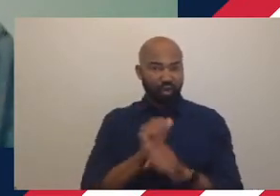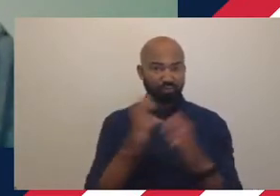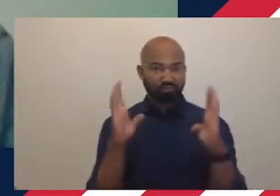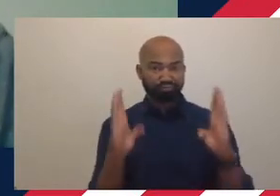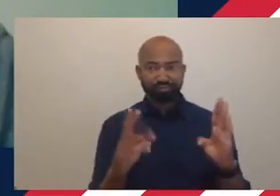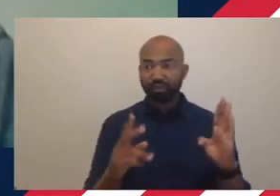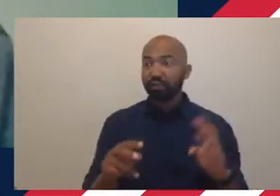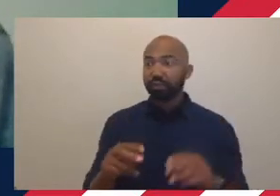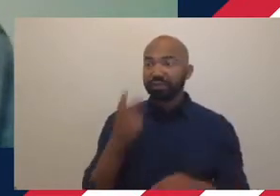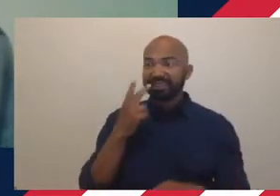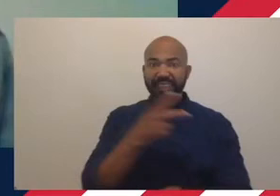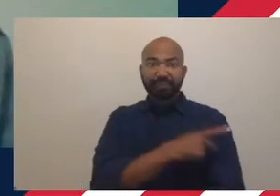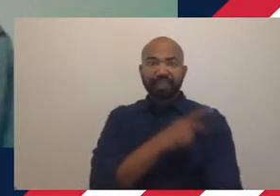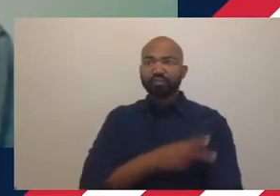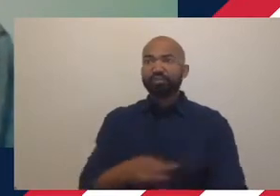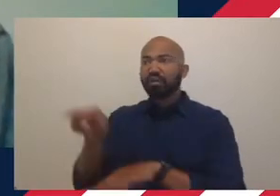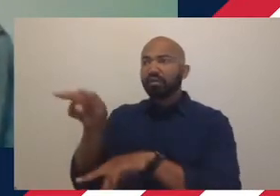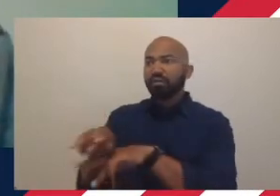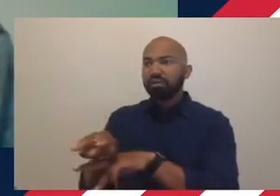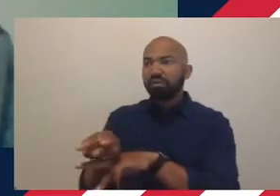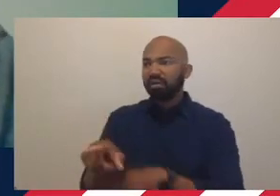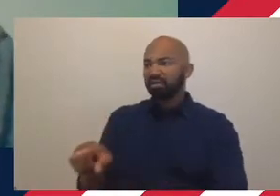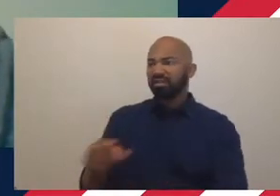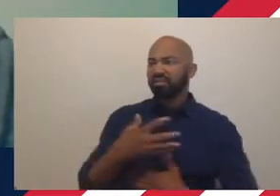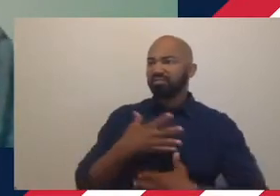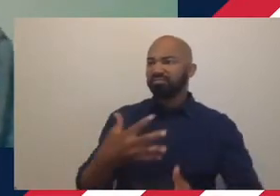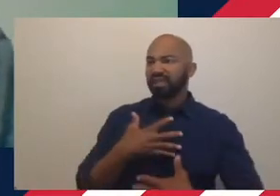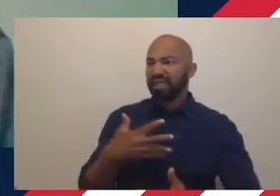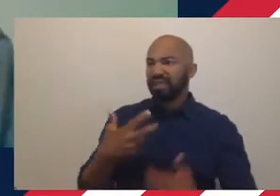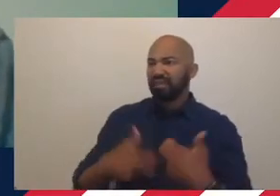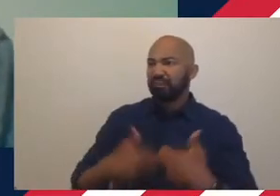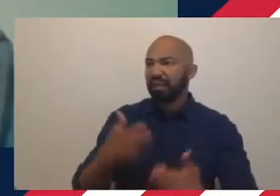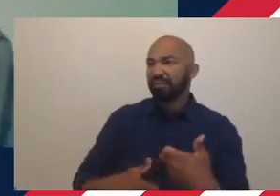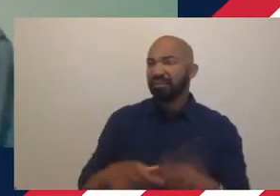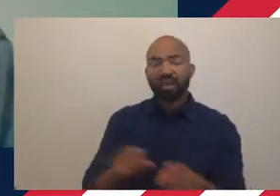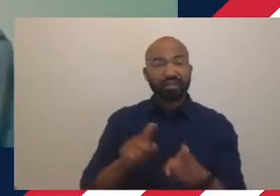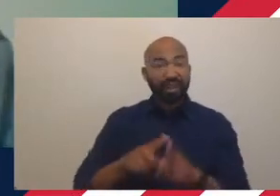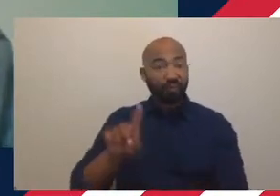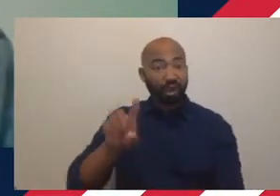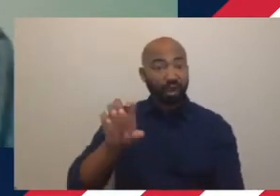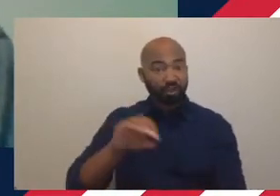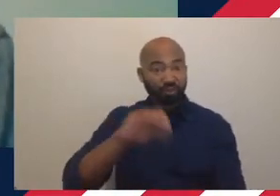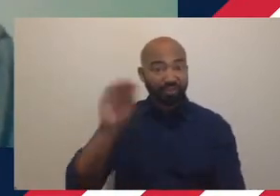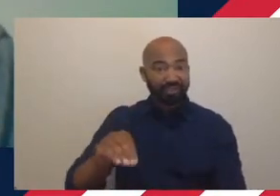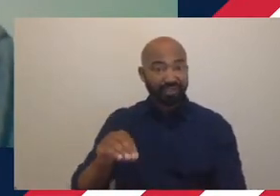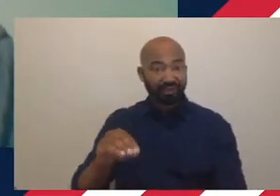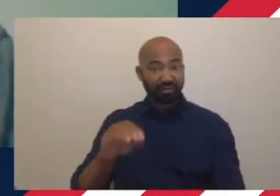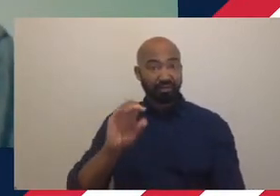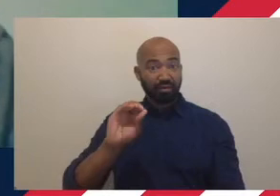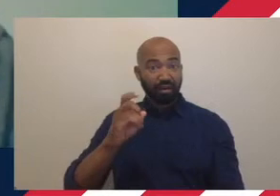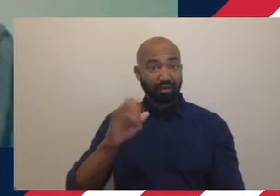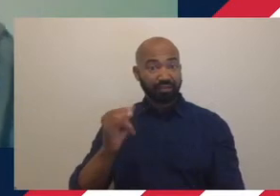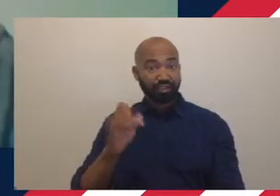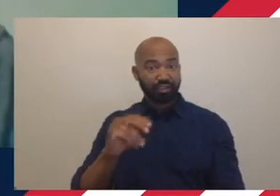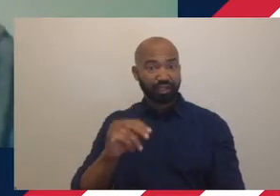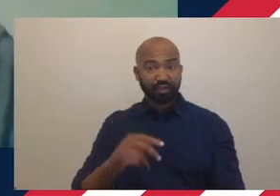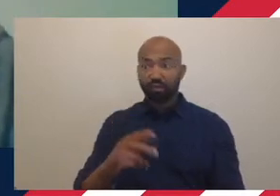breathe while on 100% full oxygen and seeing their faces as they realize they're about to be intubated and wondering if